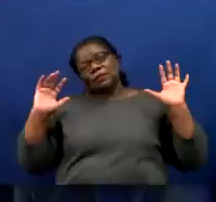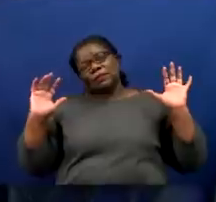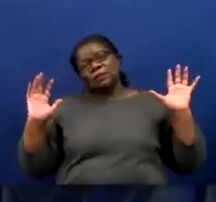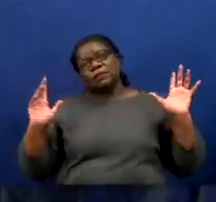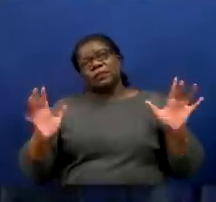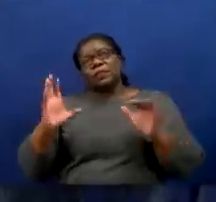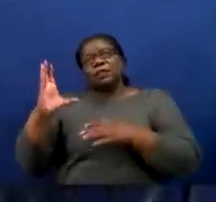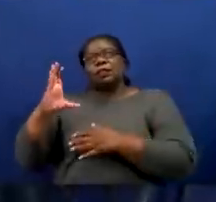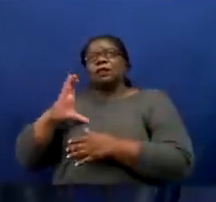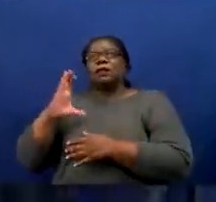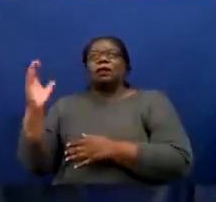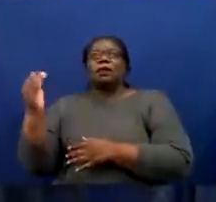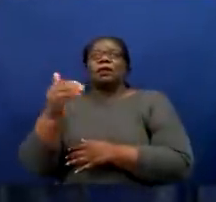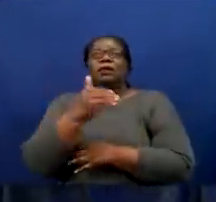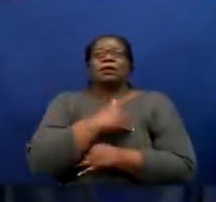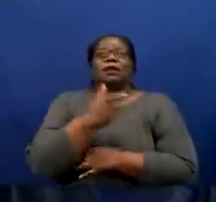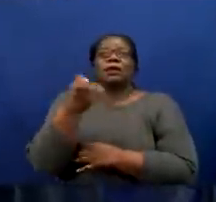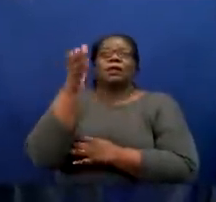Everybody, our God.